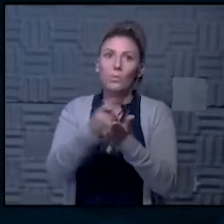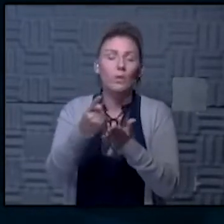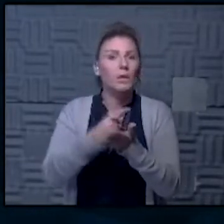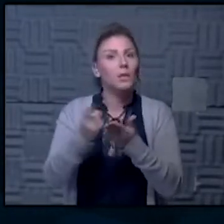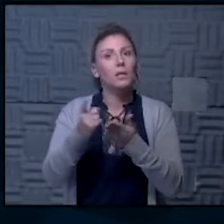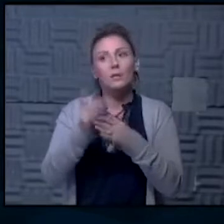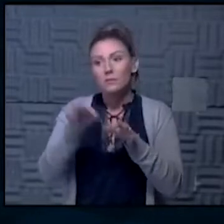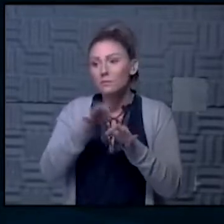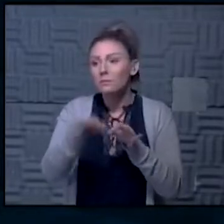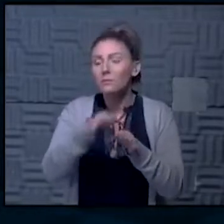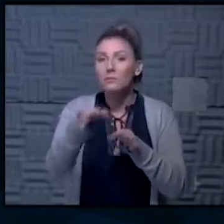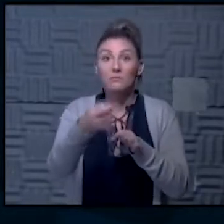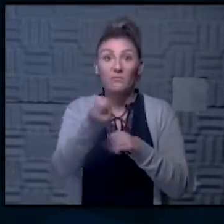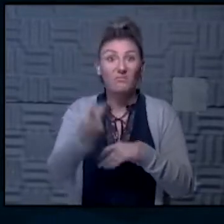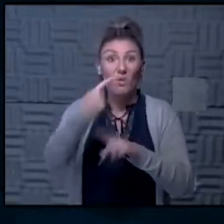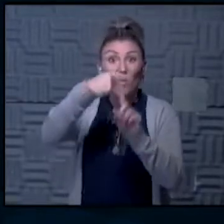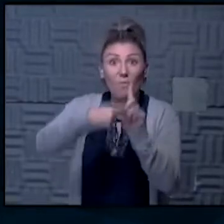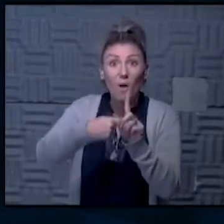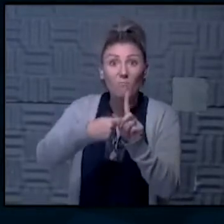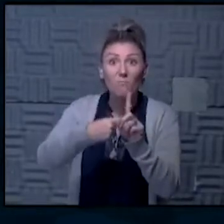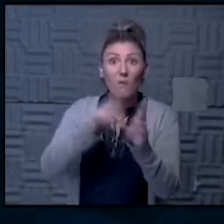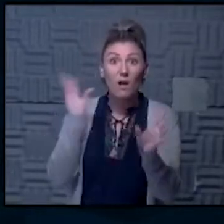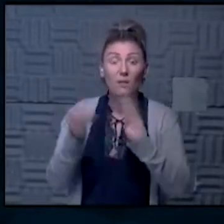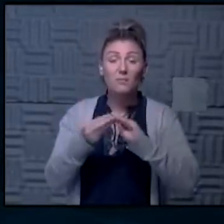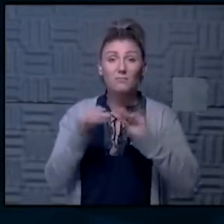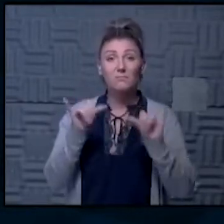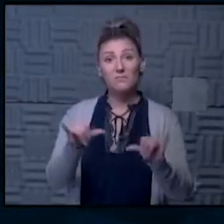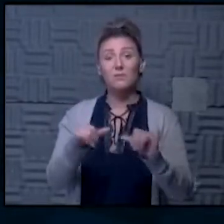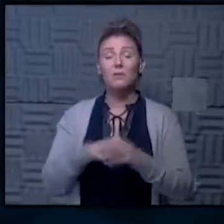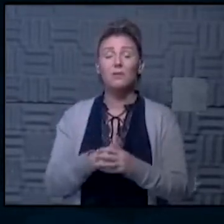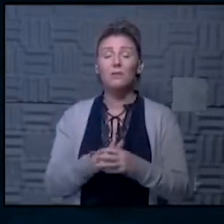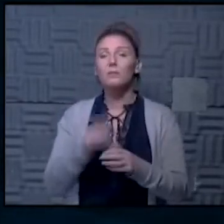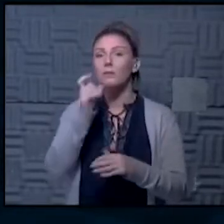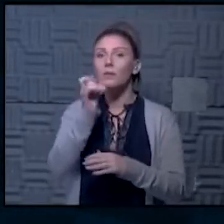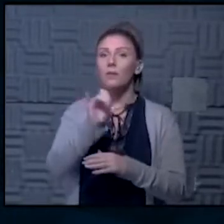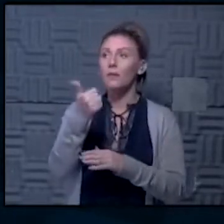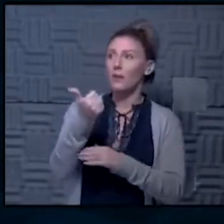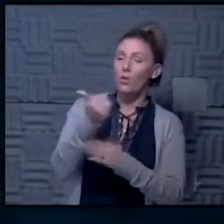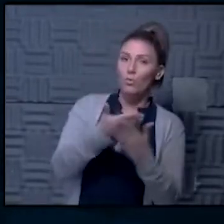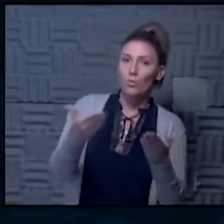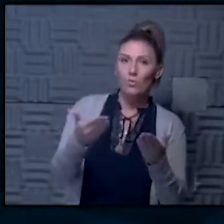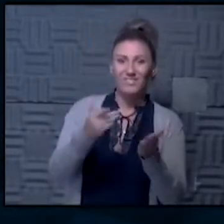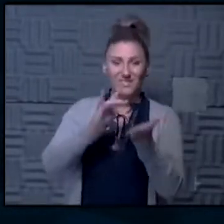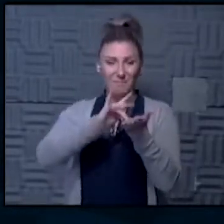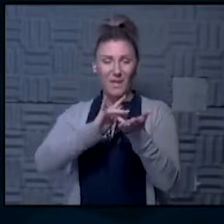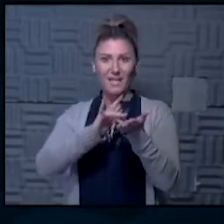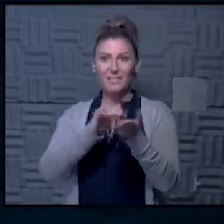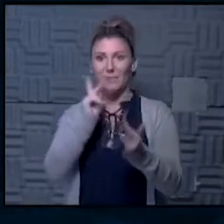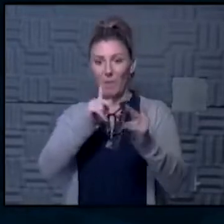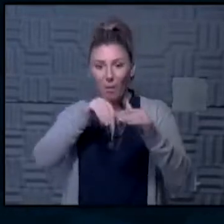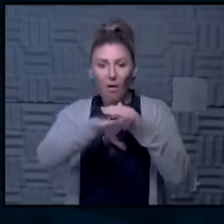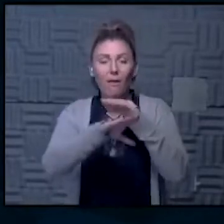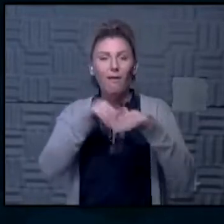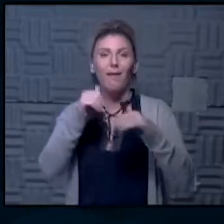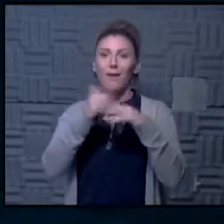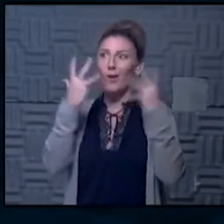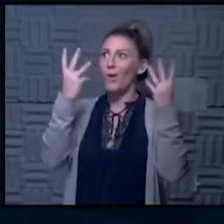couple there close to a month. So, unlike other things in medicine where people come and go pretty